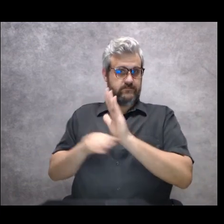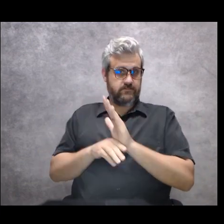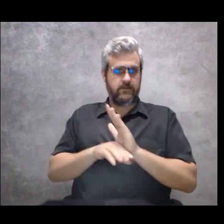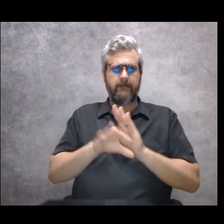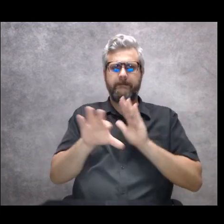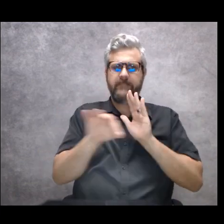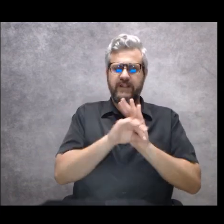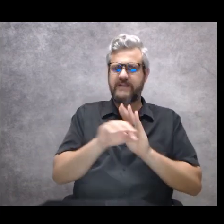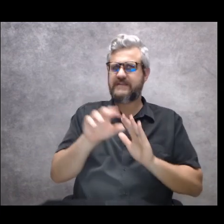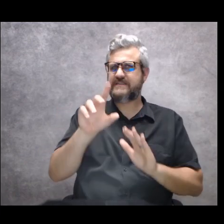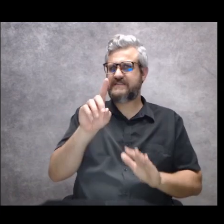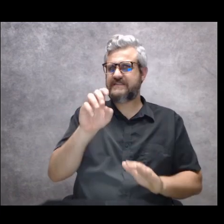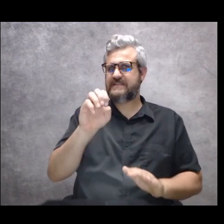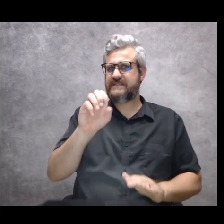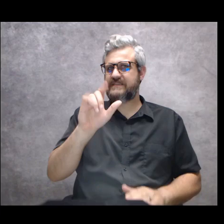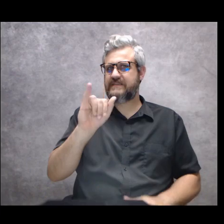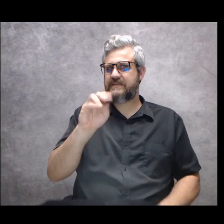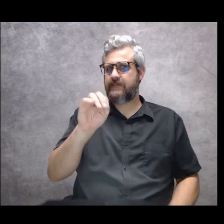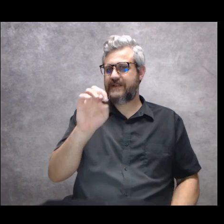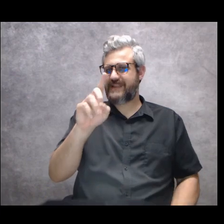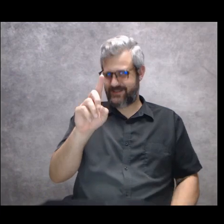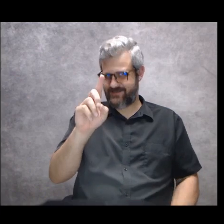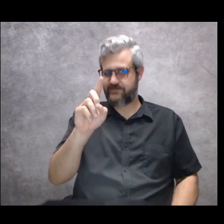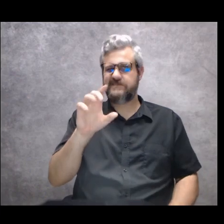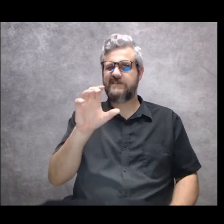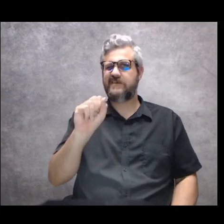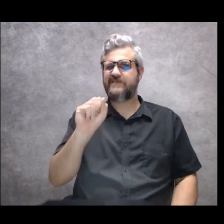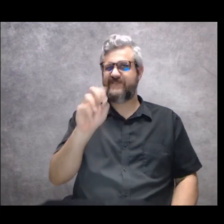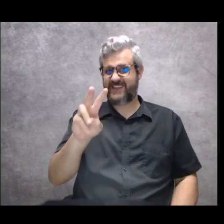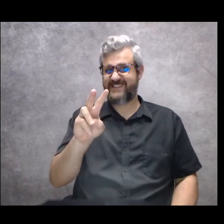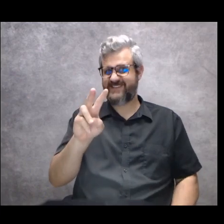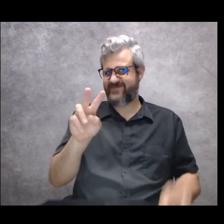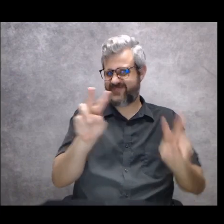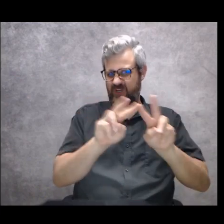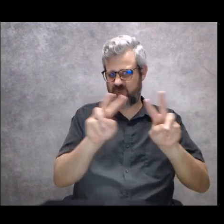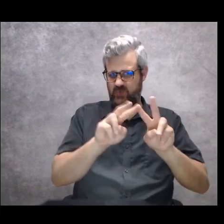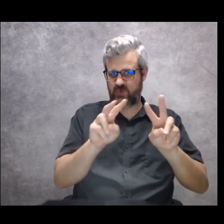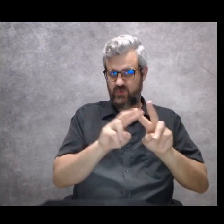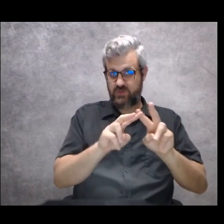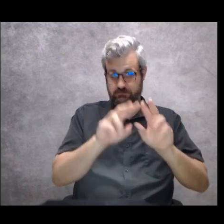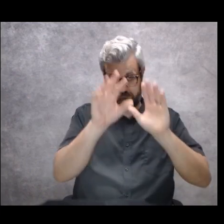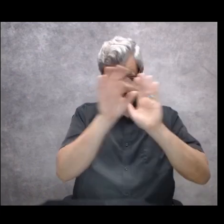CSV. Once all settings are selected, click Export.